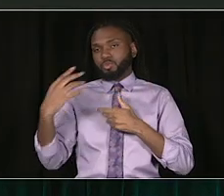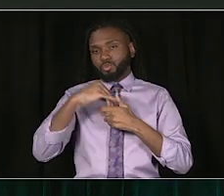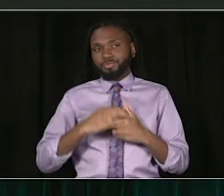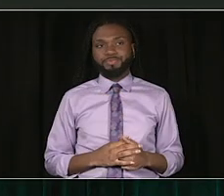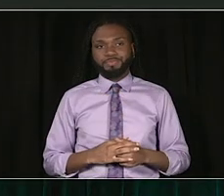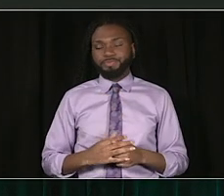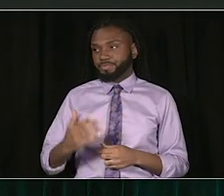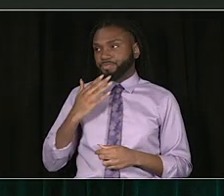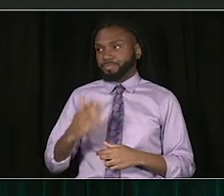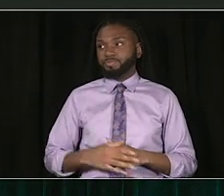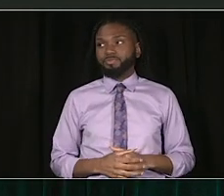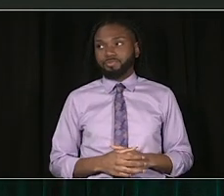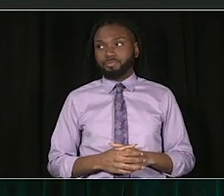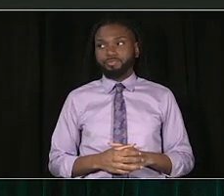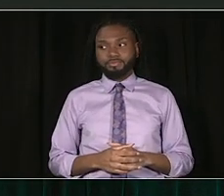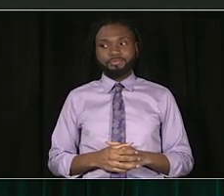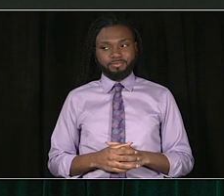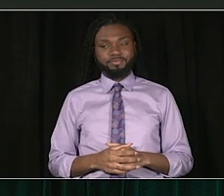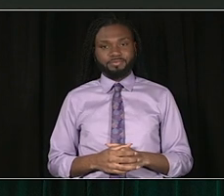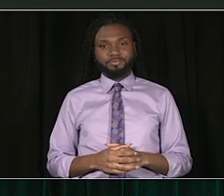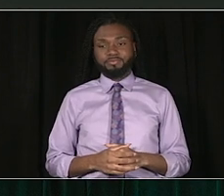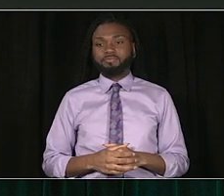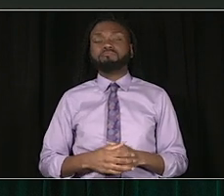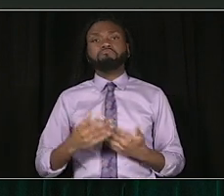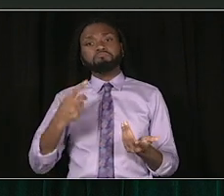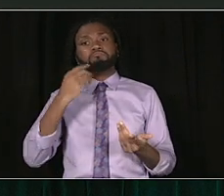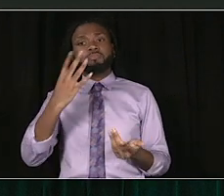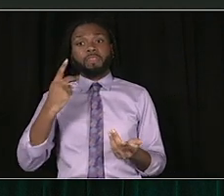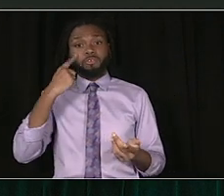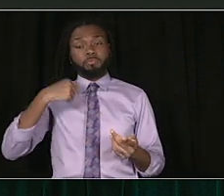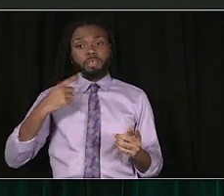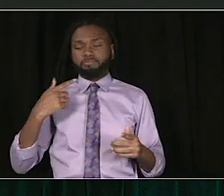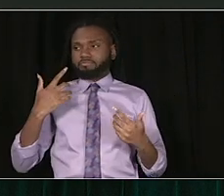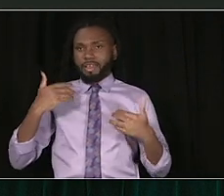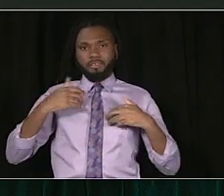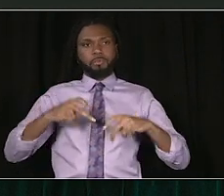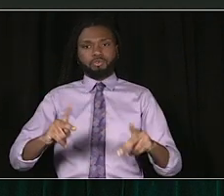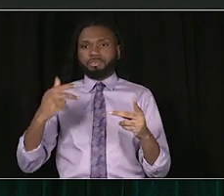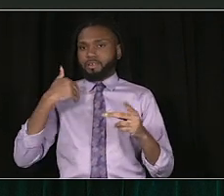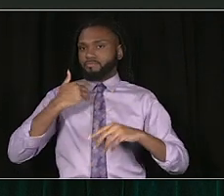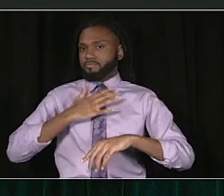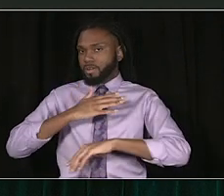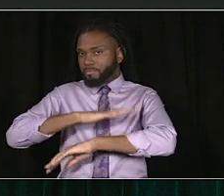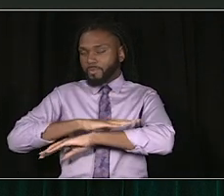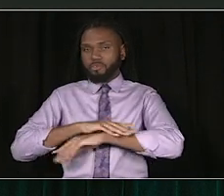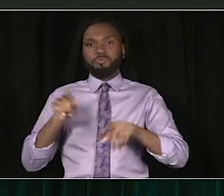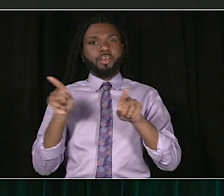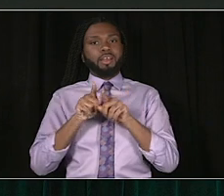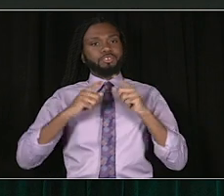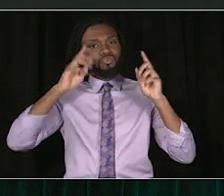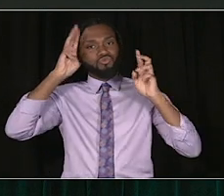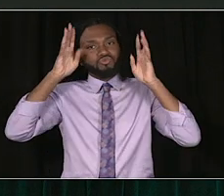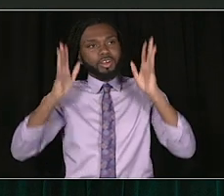you. I would say for me, I have been given the great opportunity to have the platform that I have as a